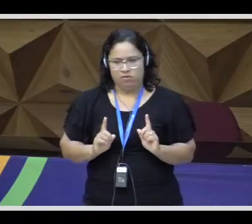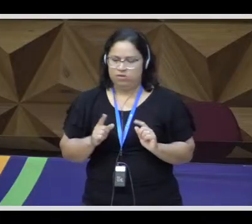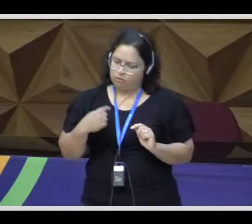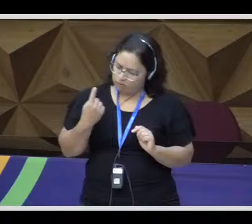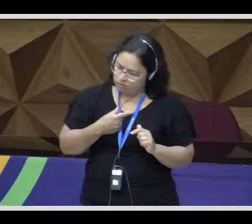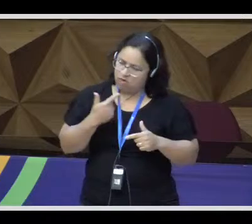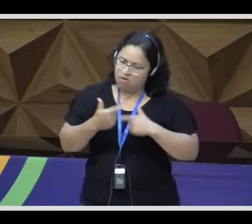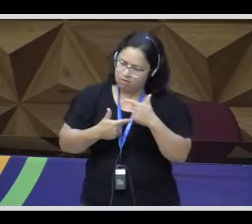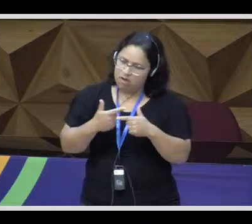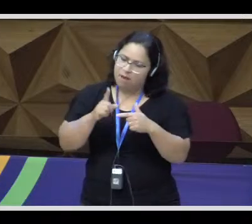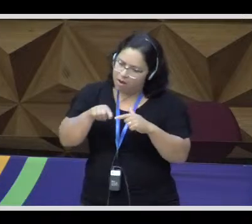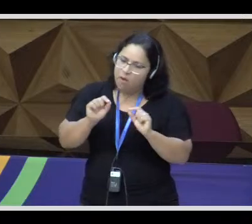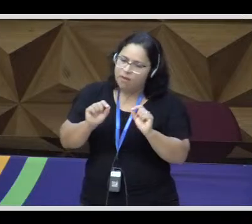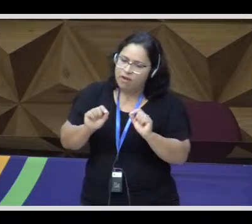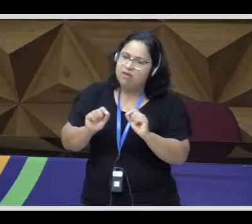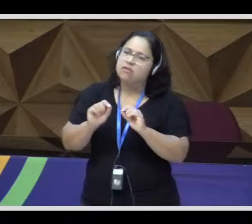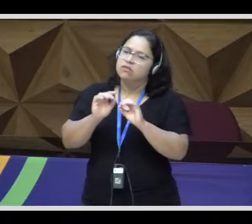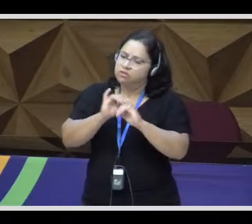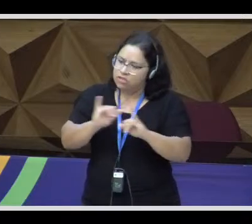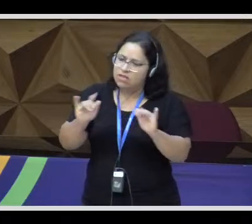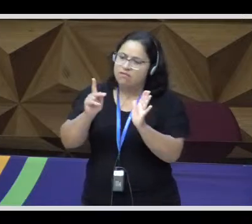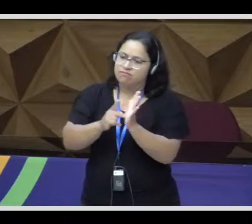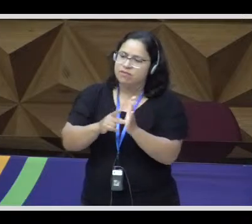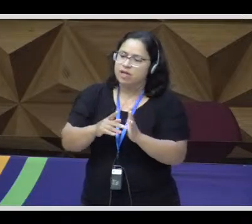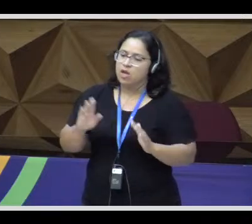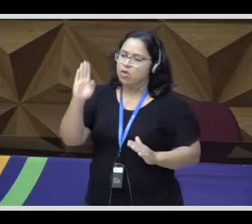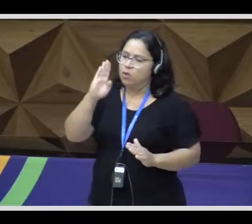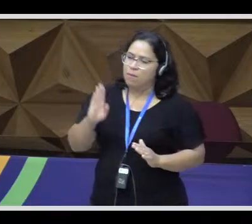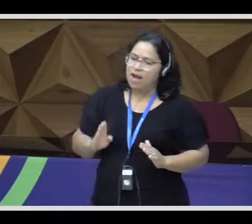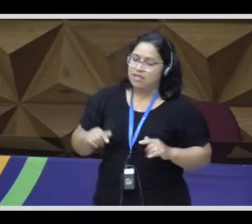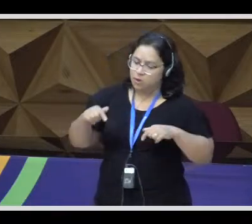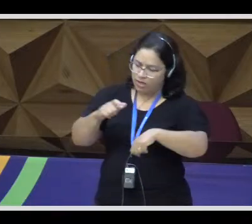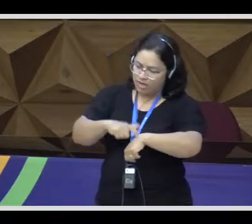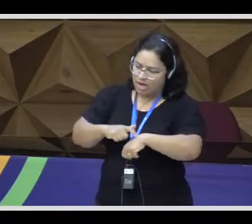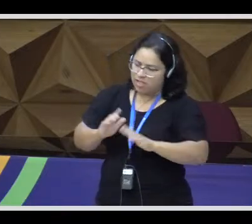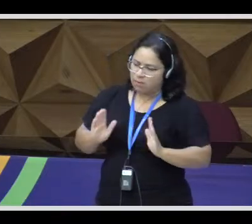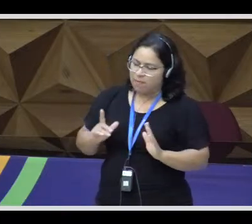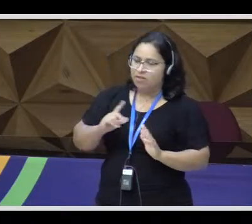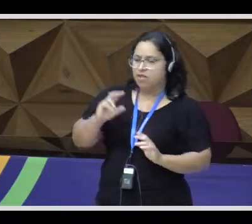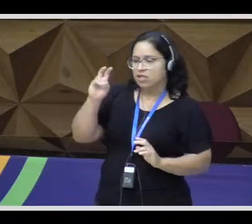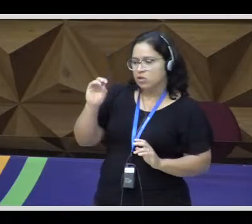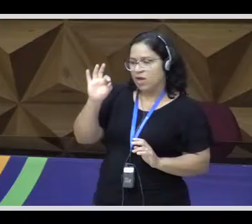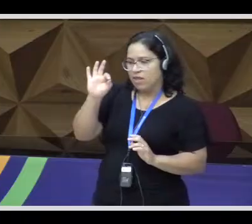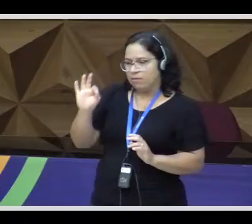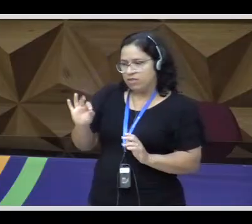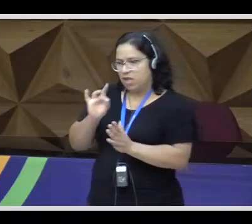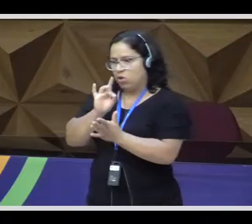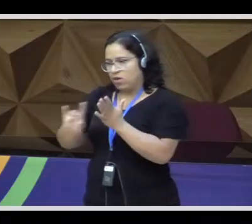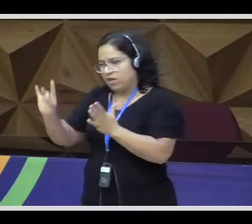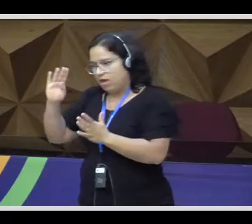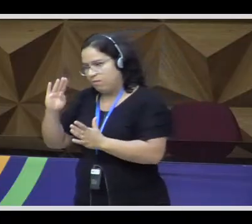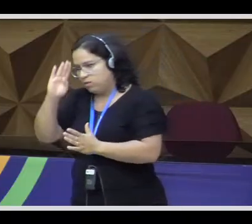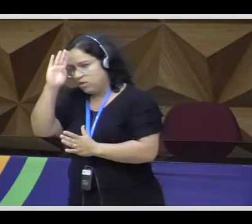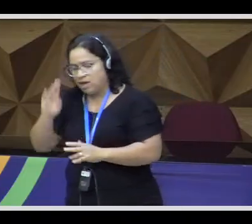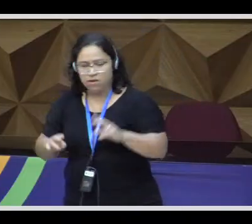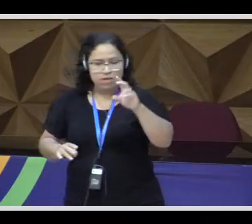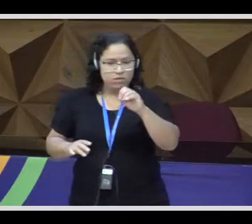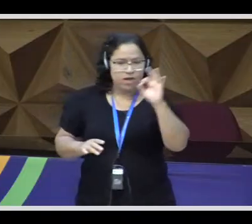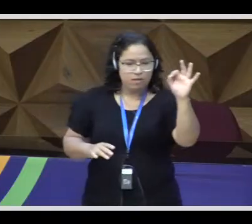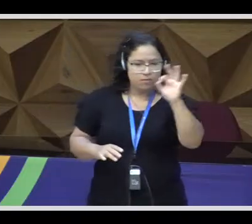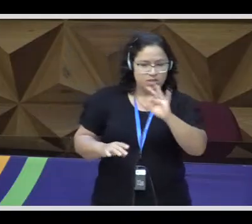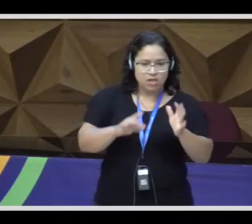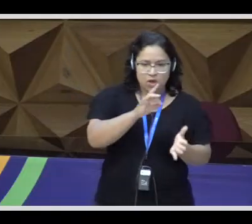Brazil right now have 50% of voters who hate Bolsonaro and 50% of voters who